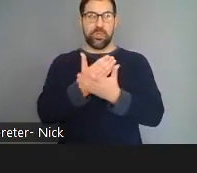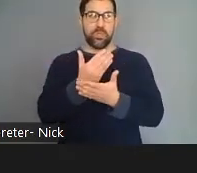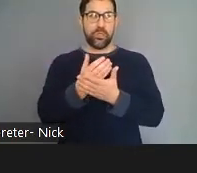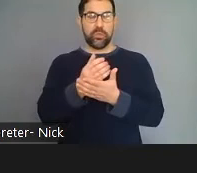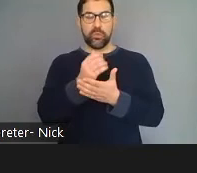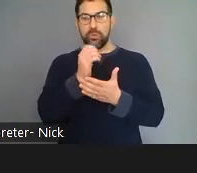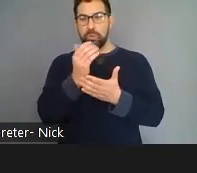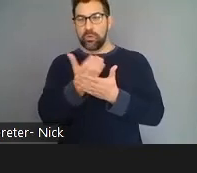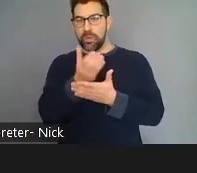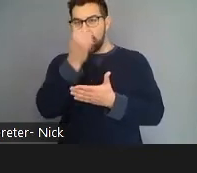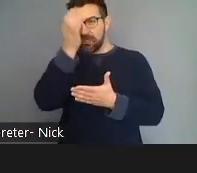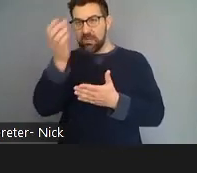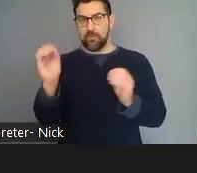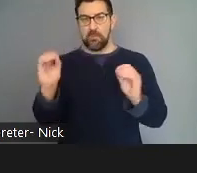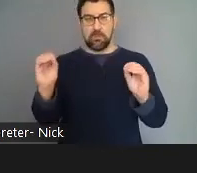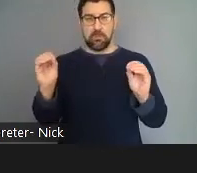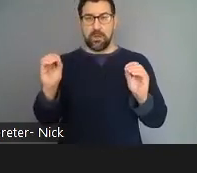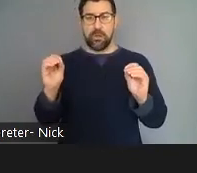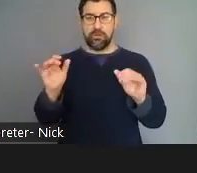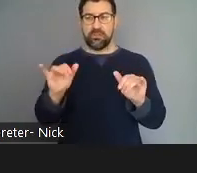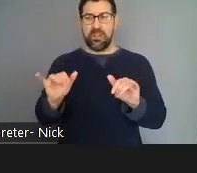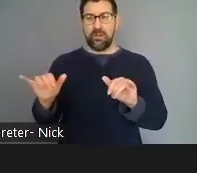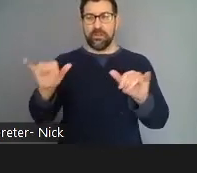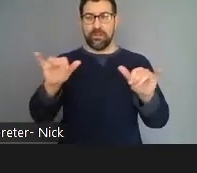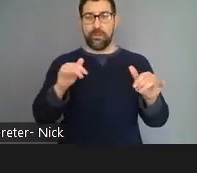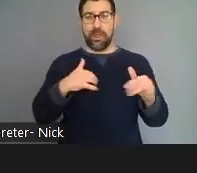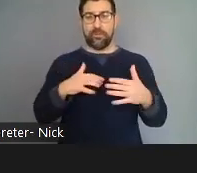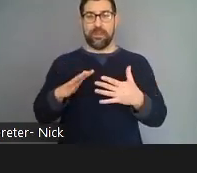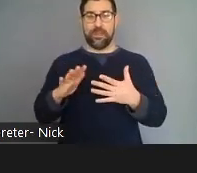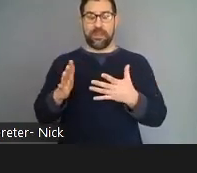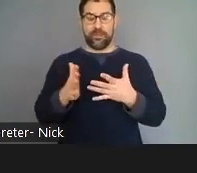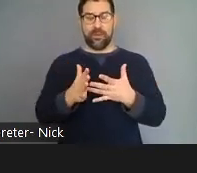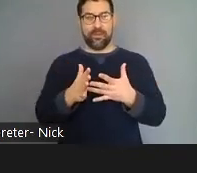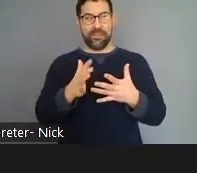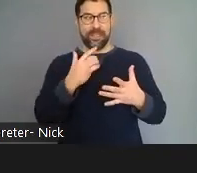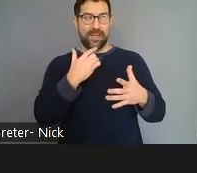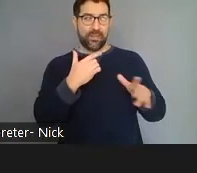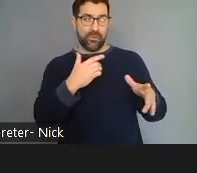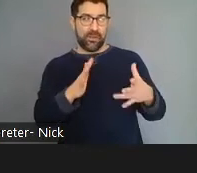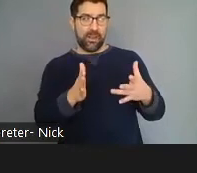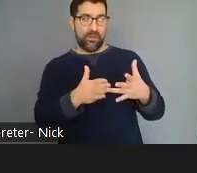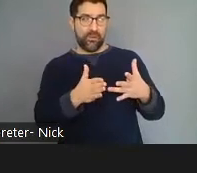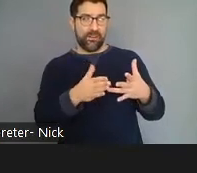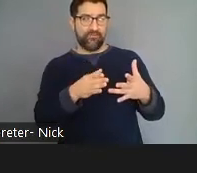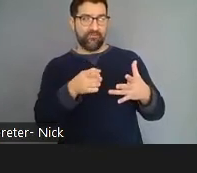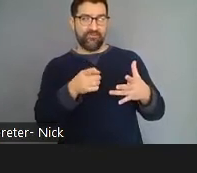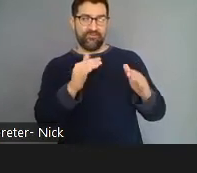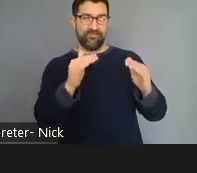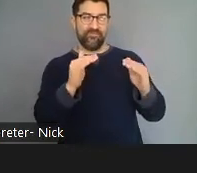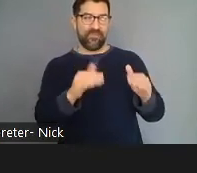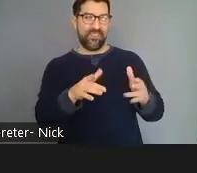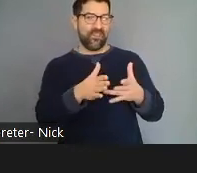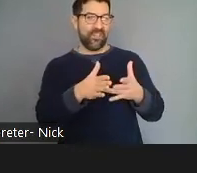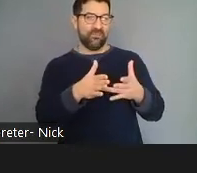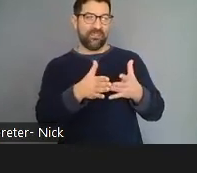concept or anything like that. And as a ninth grader myself, I was told, because I was in ninth grade, that like, oh, well, you're a freshman,